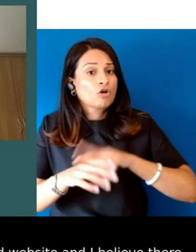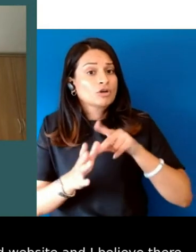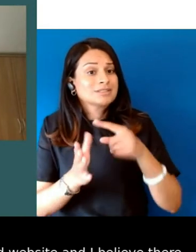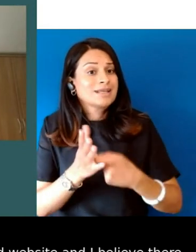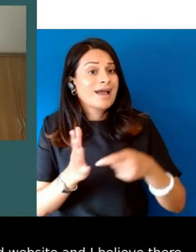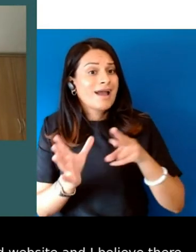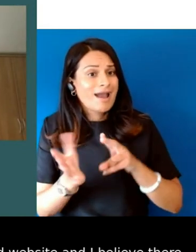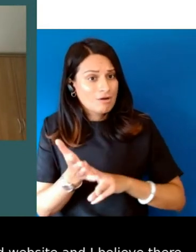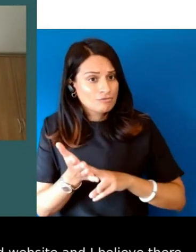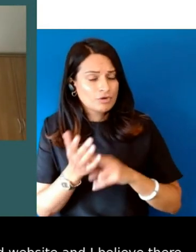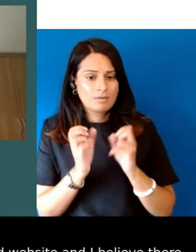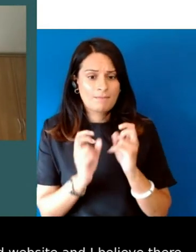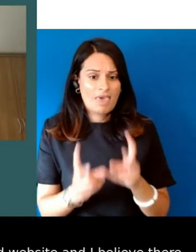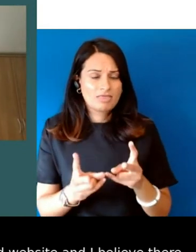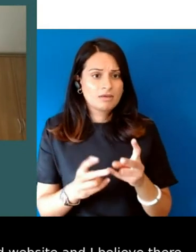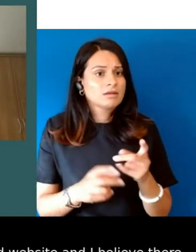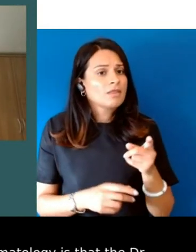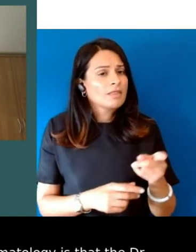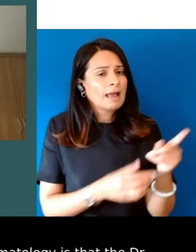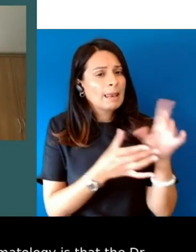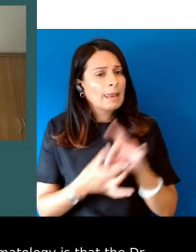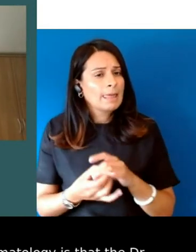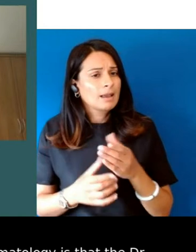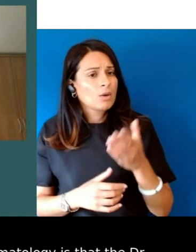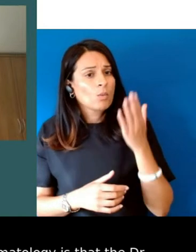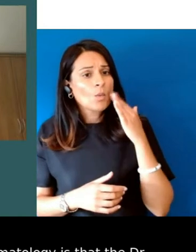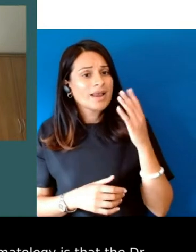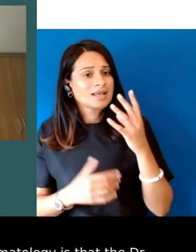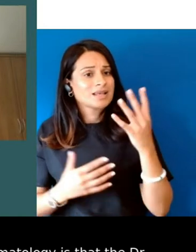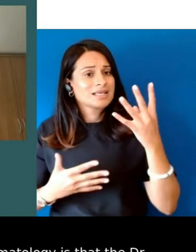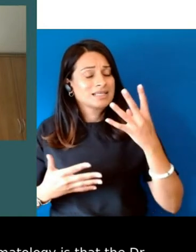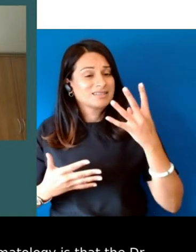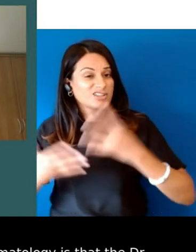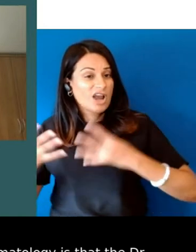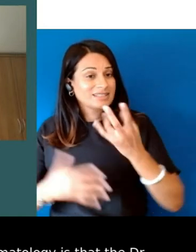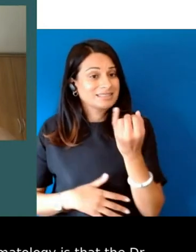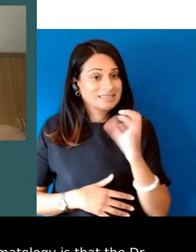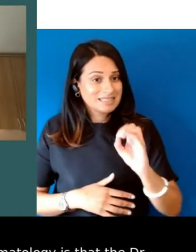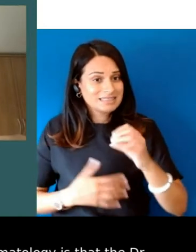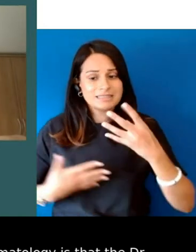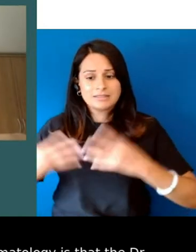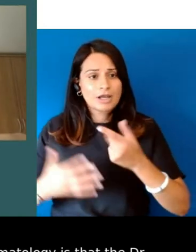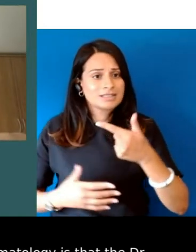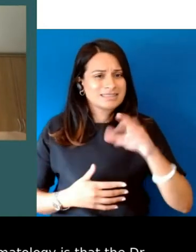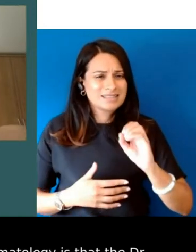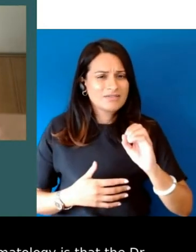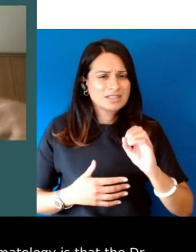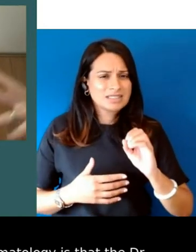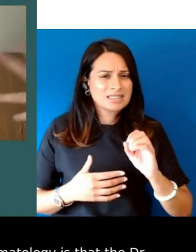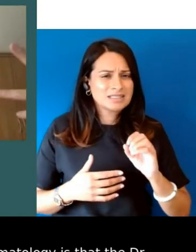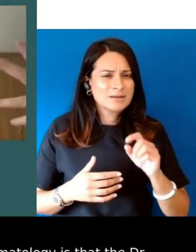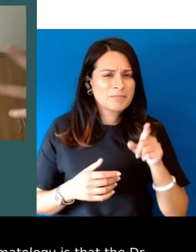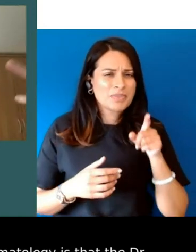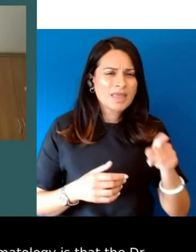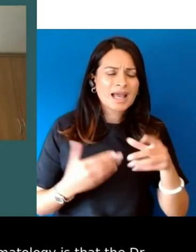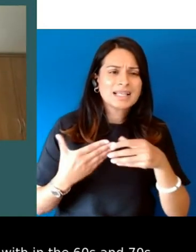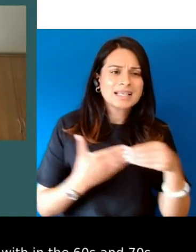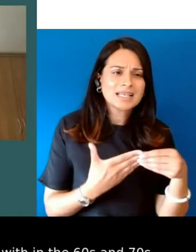that children were treated with in the 60s 70s which actually led to